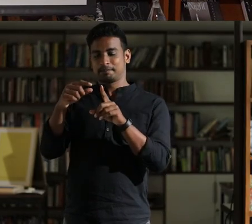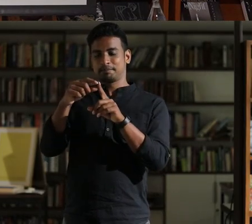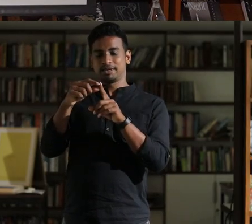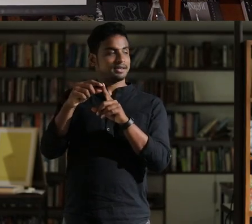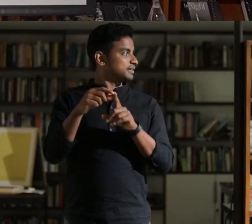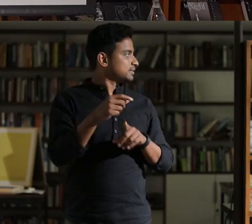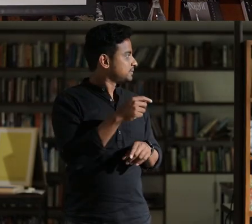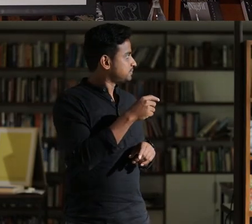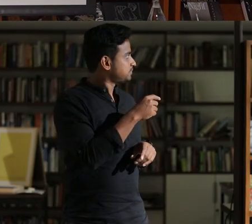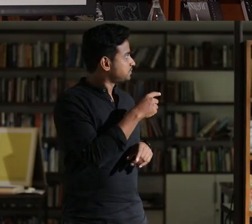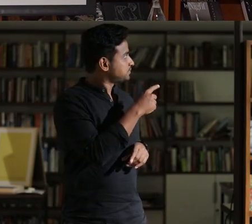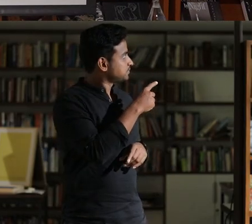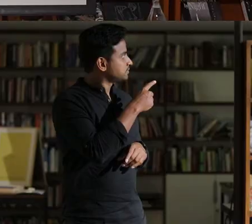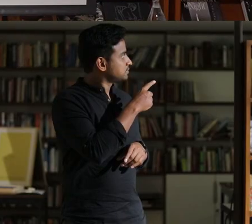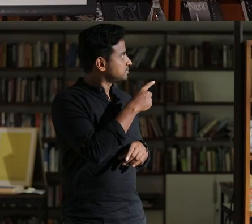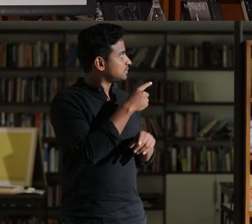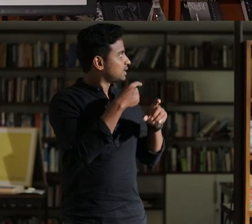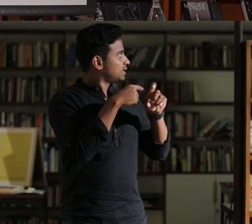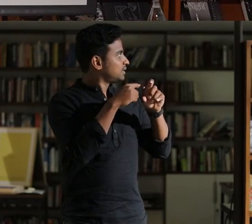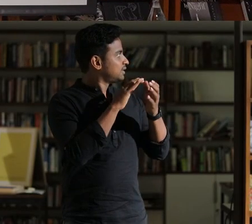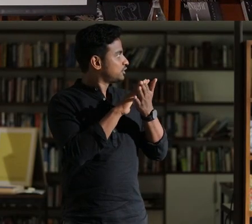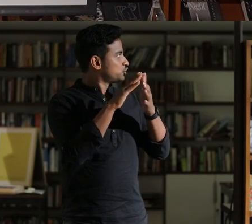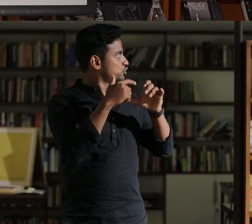a local potter's work